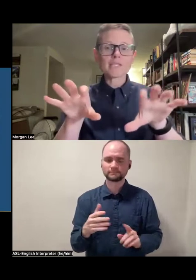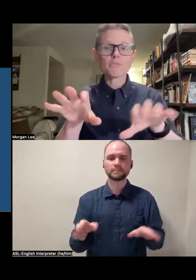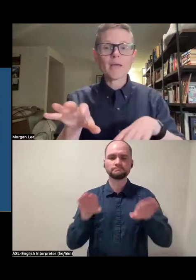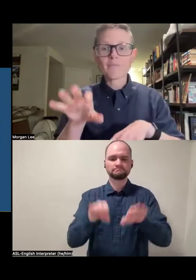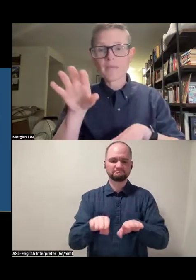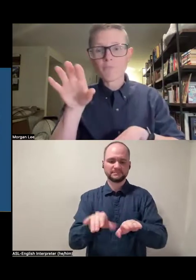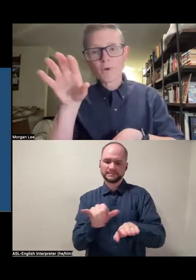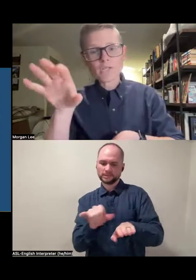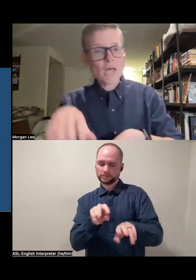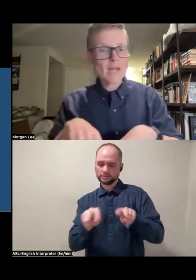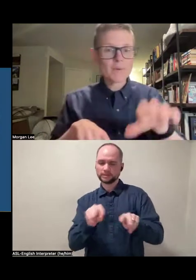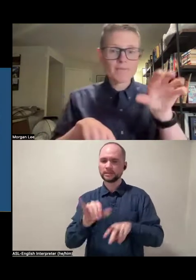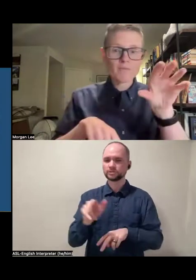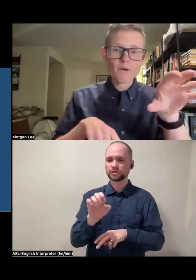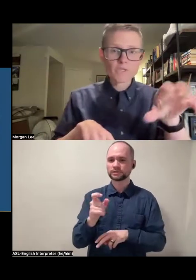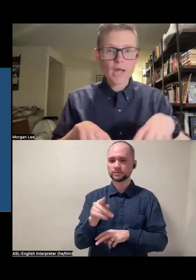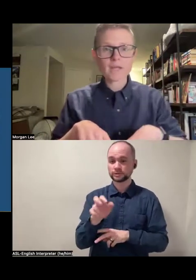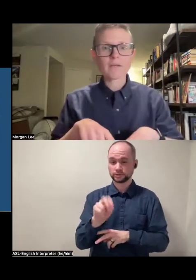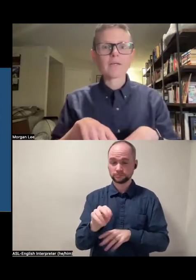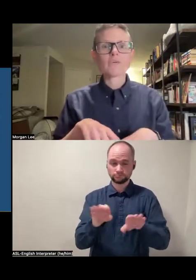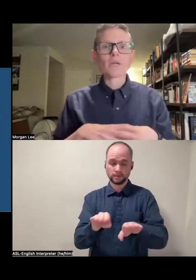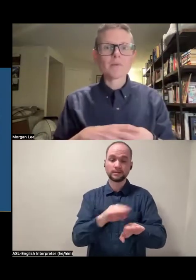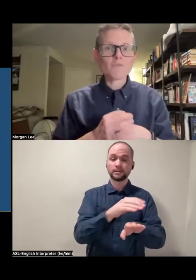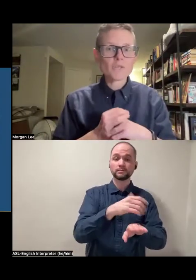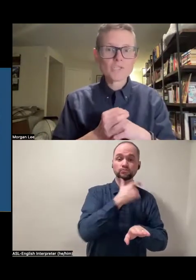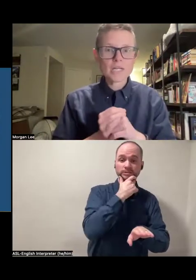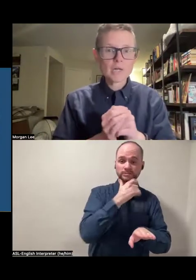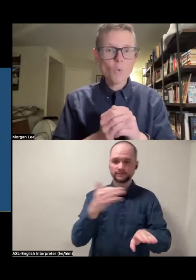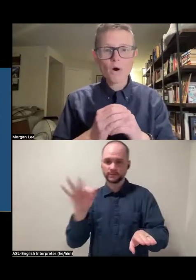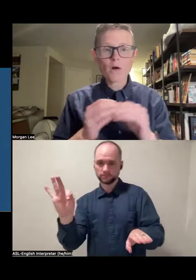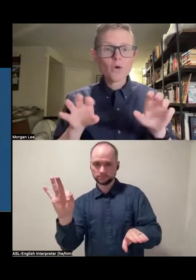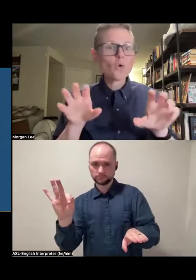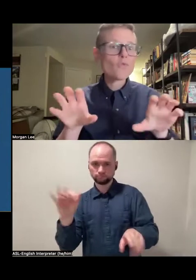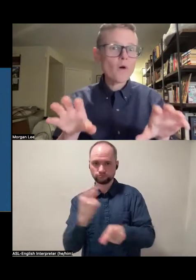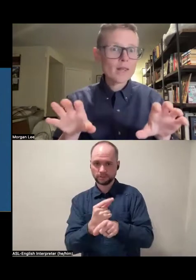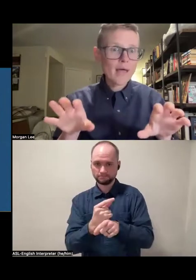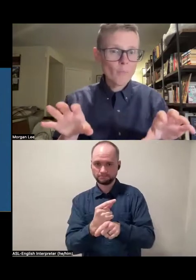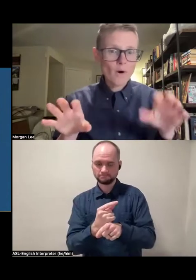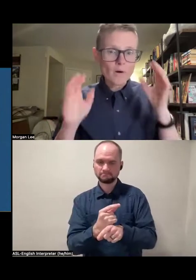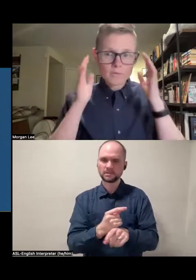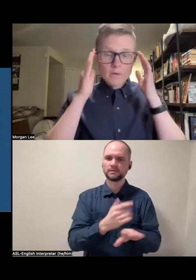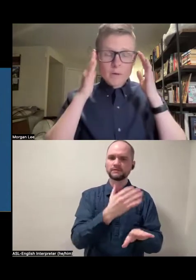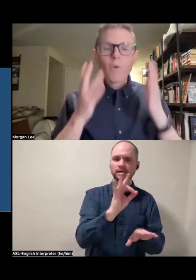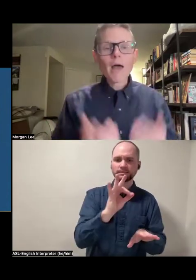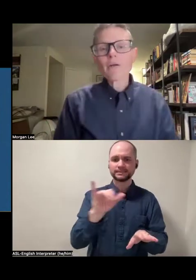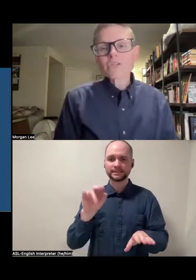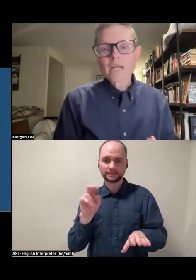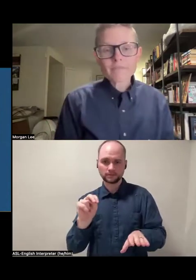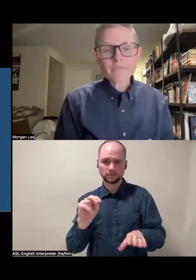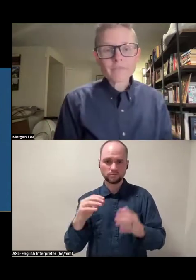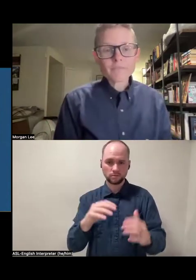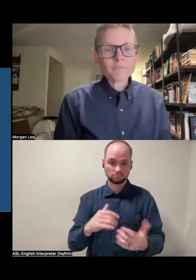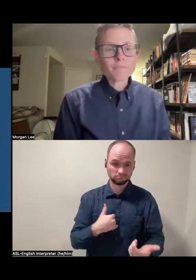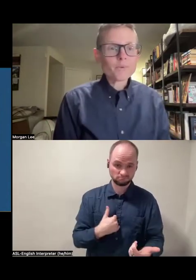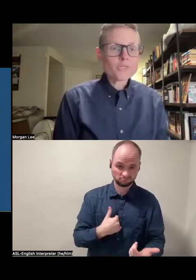juxtaposition, I guess. We have the British side and we have the French side talking about the French and Indian War. Who fought in that war? Well, I don't actually